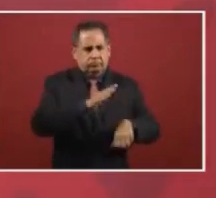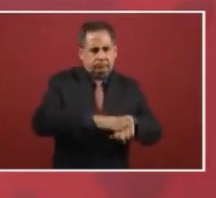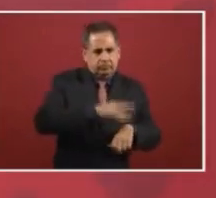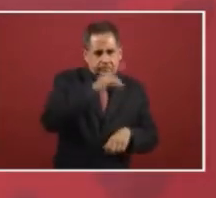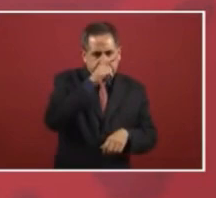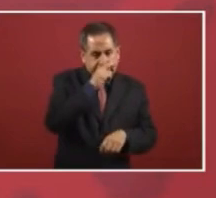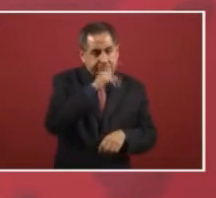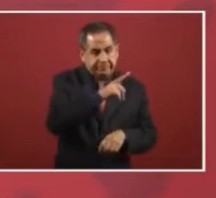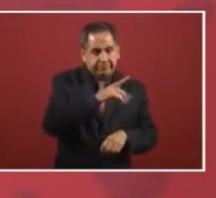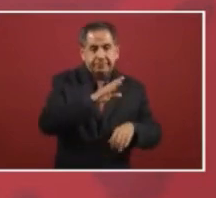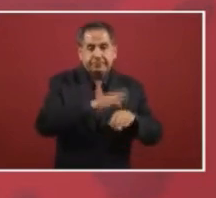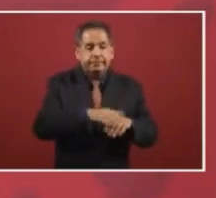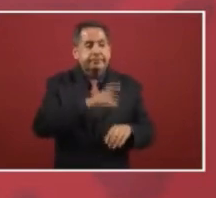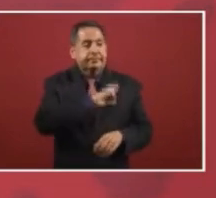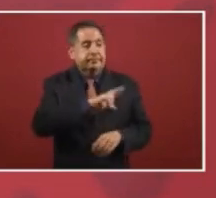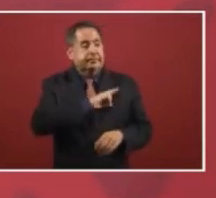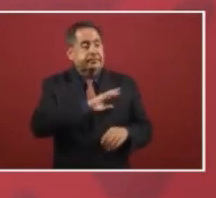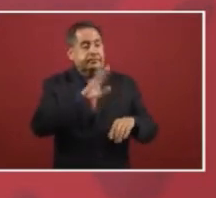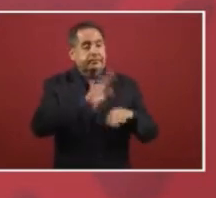So the duct